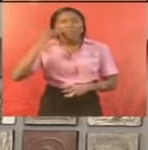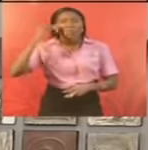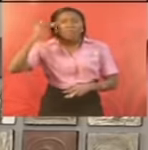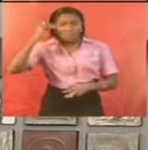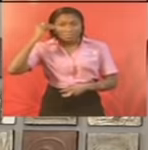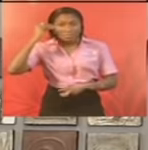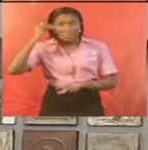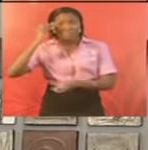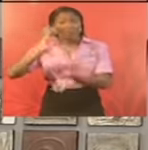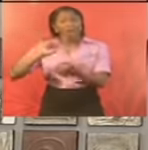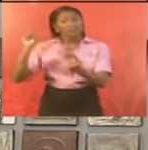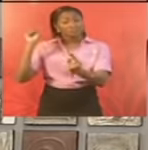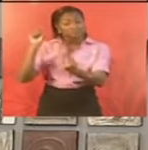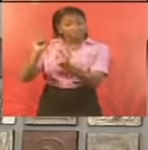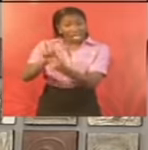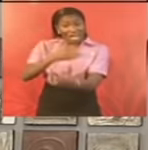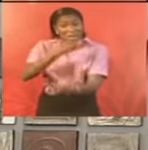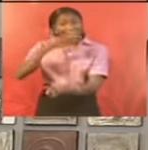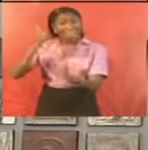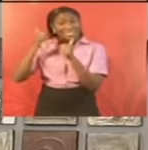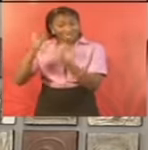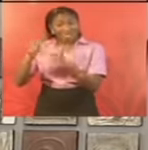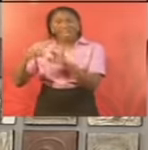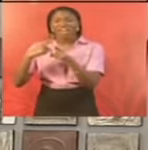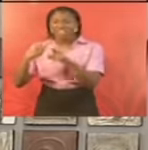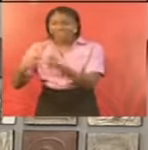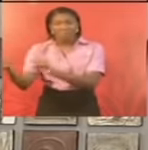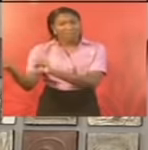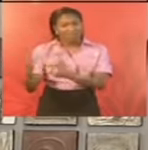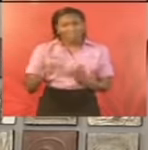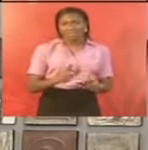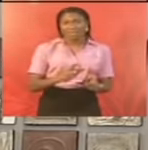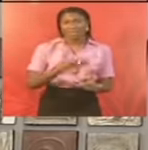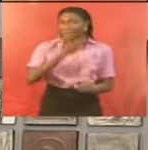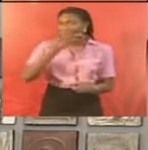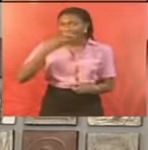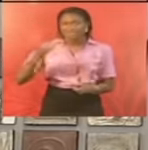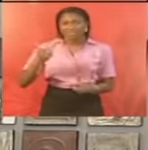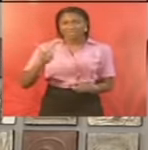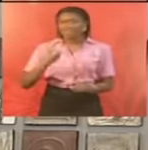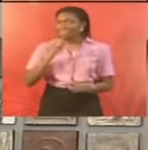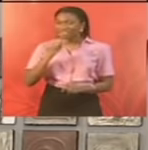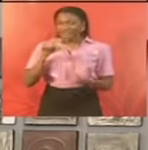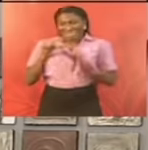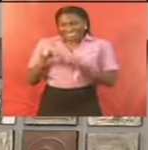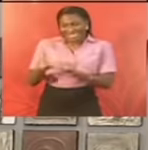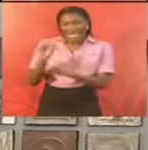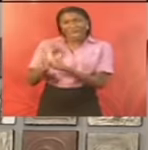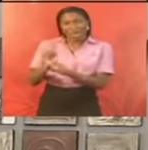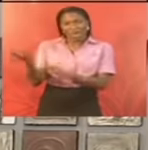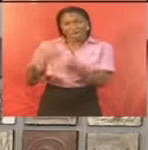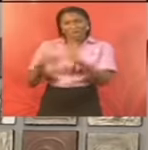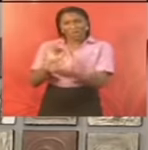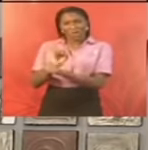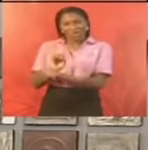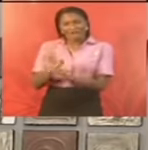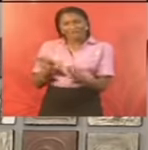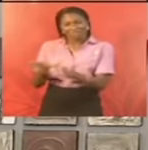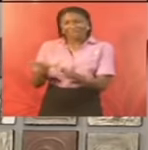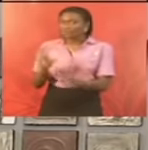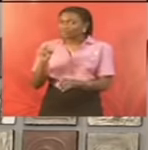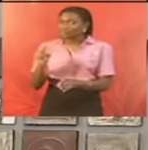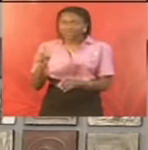is unwell and that they should not be at work, the faster we can reduce the risk of other workplace colleagues